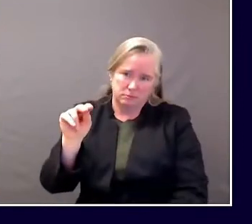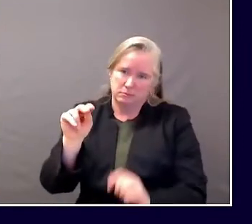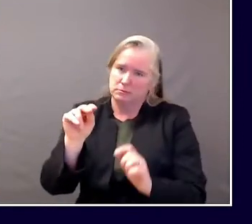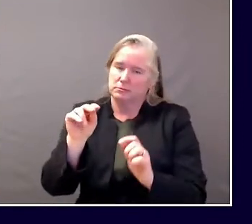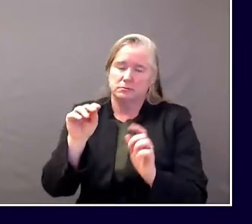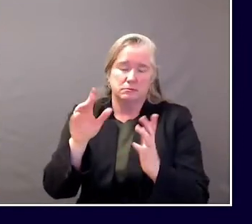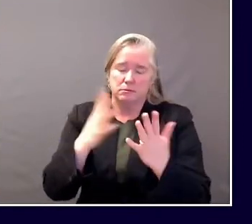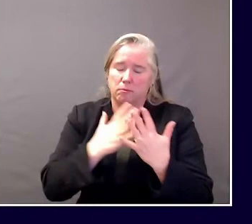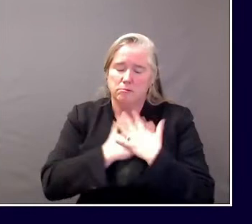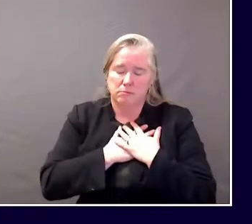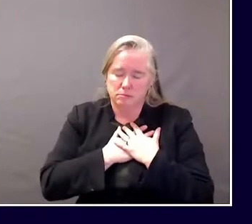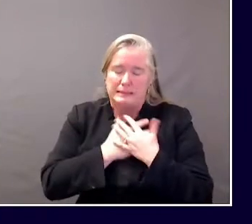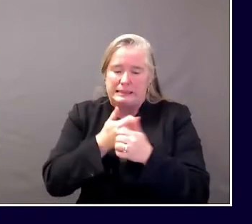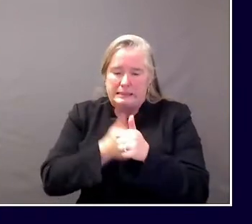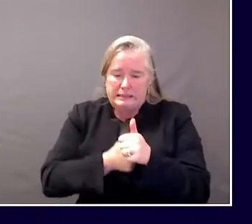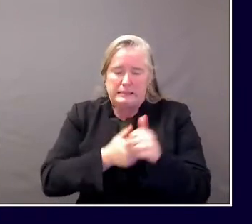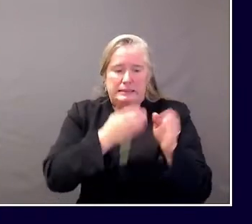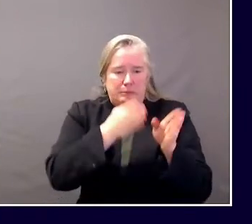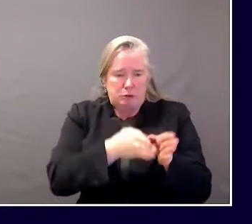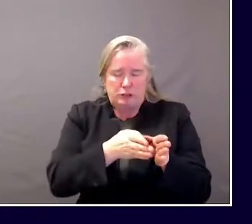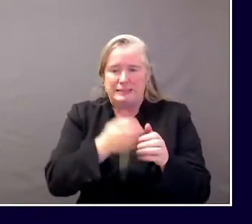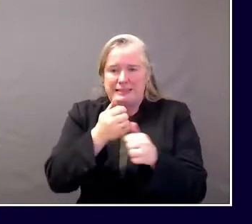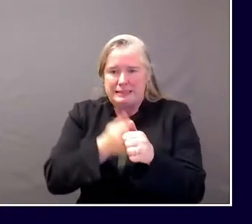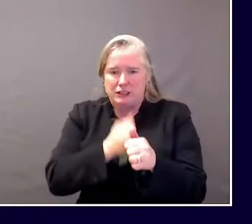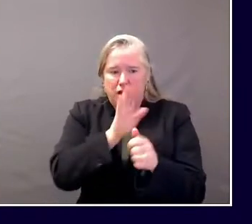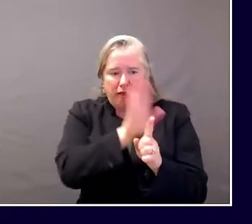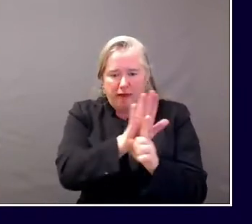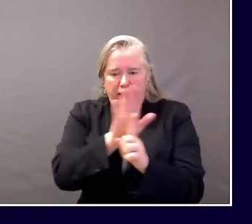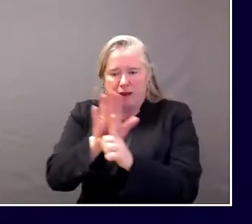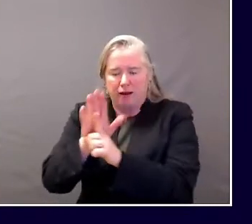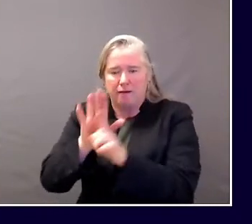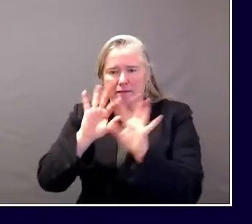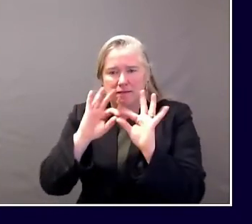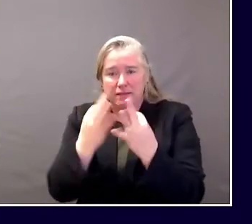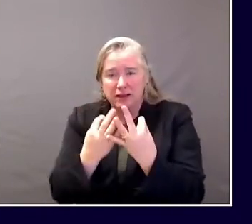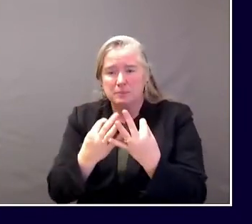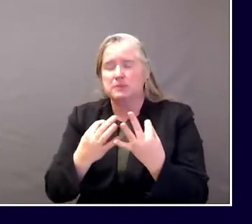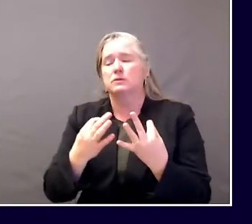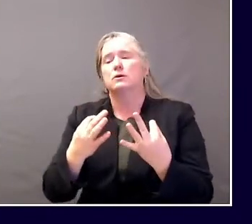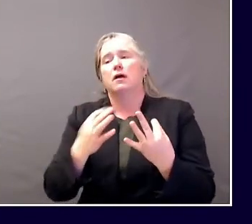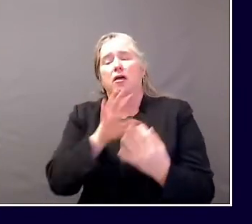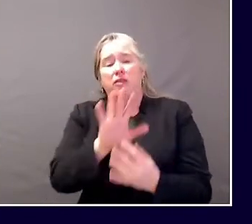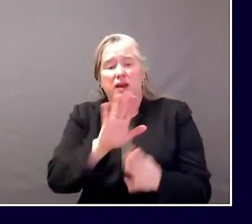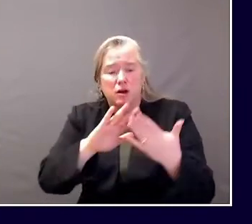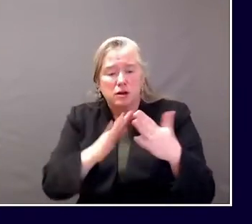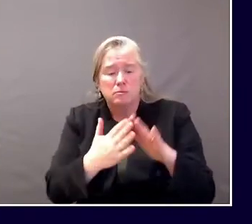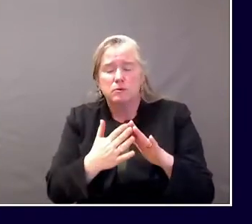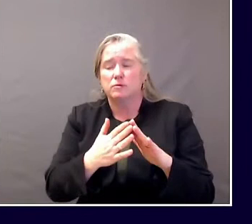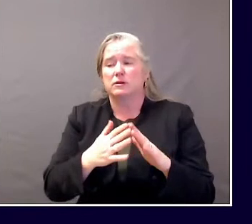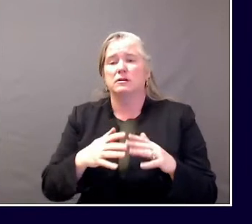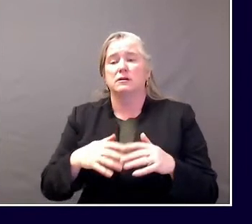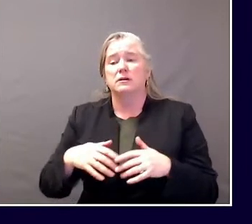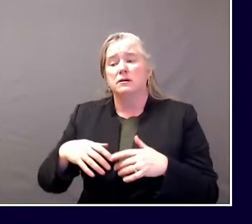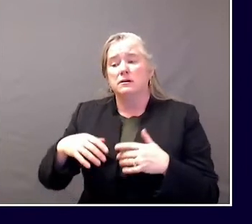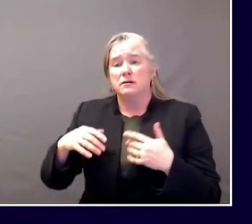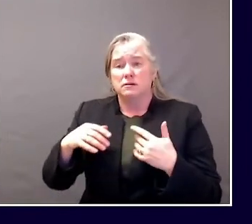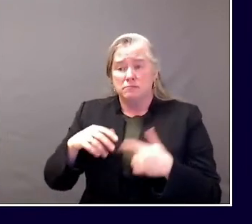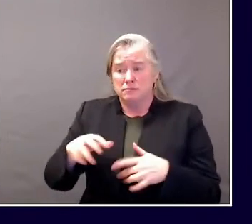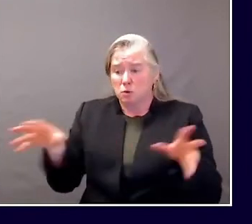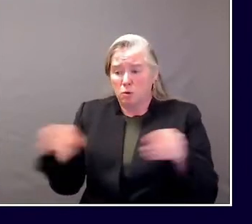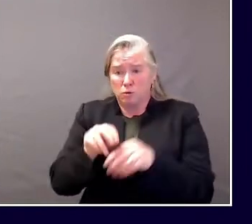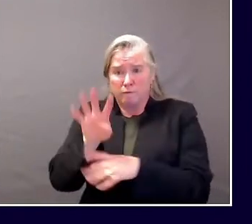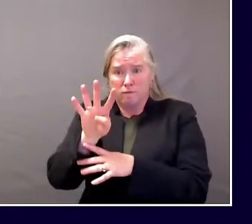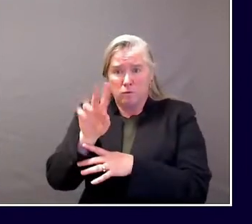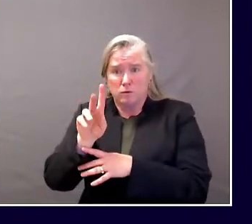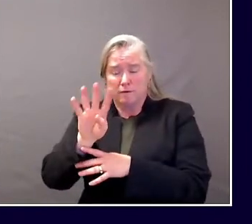as tragic. And the families of all 35 of those individuals, to say nothing of the 41 individuals in total